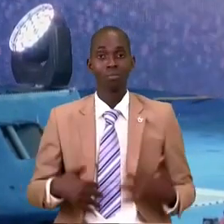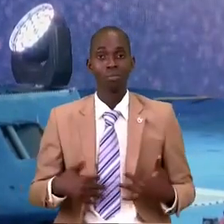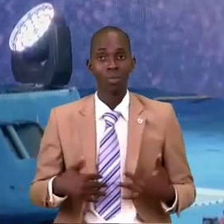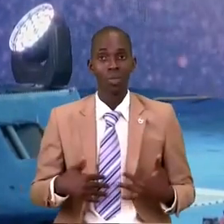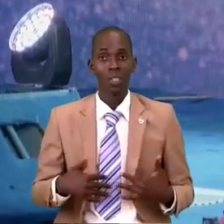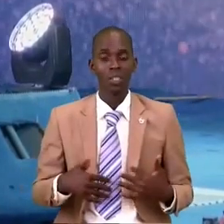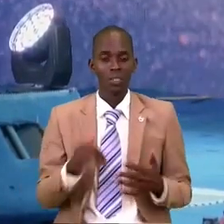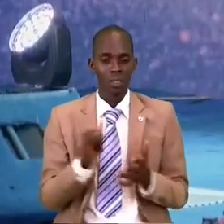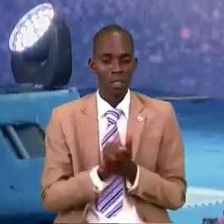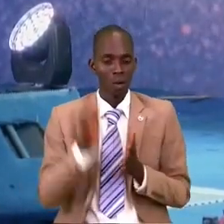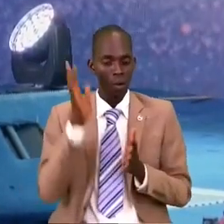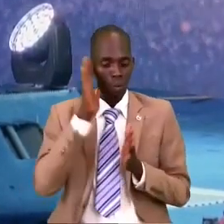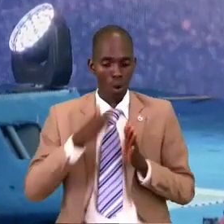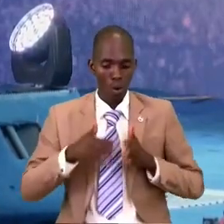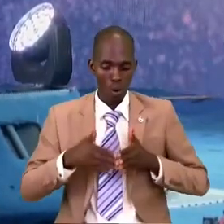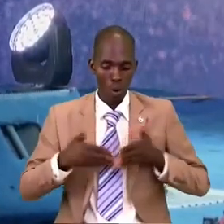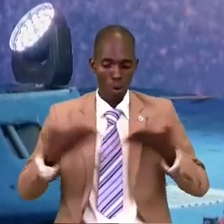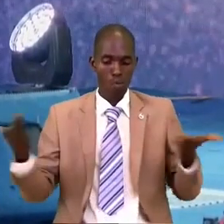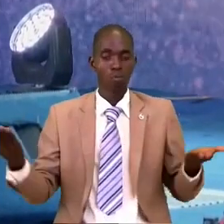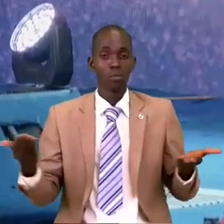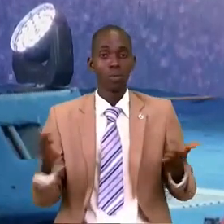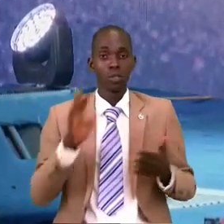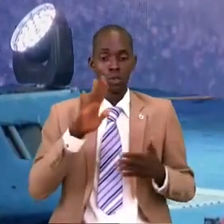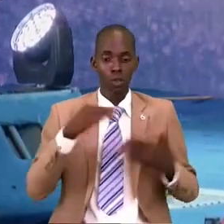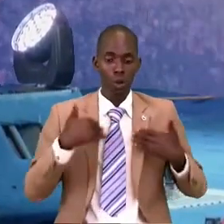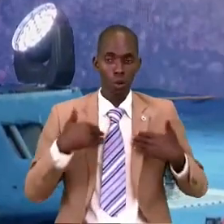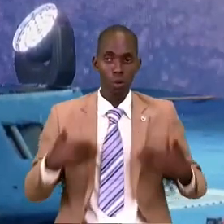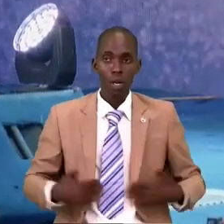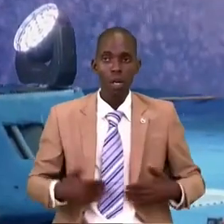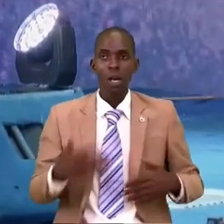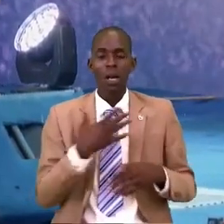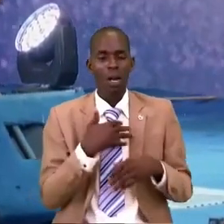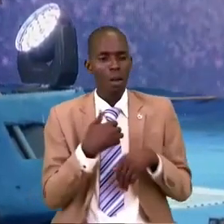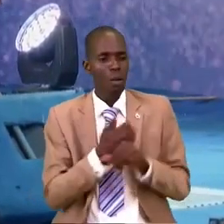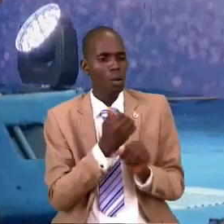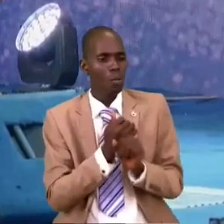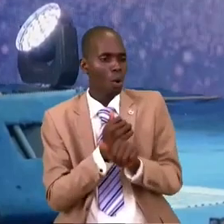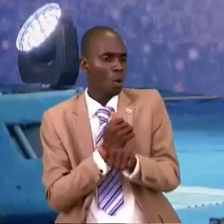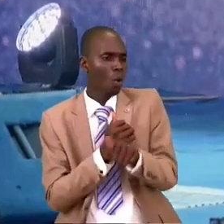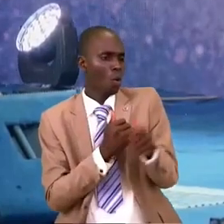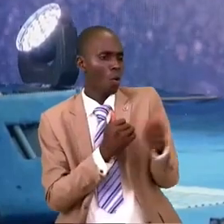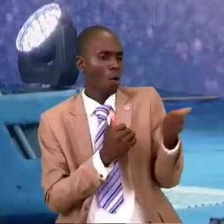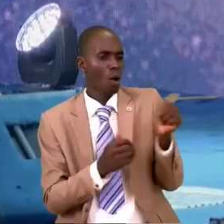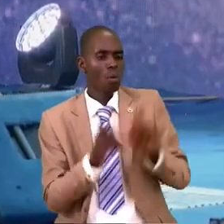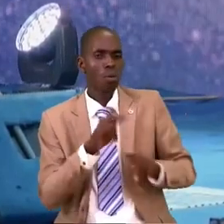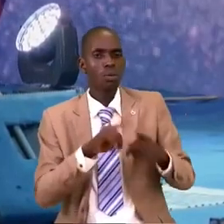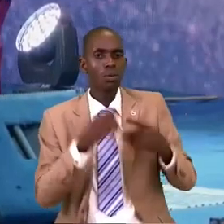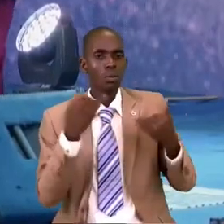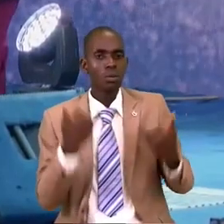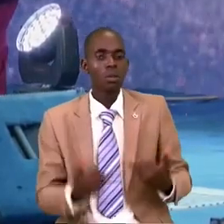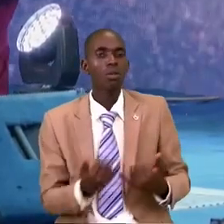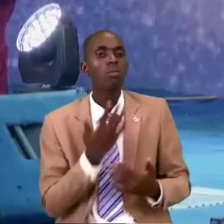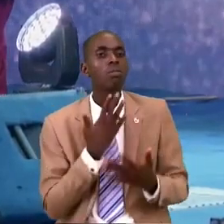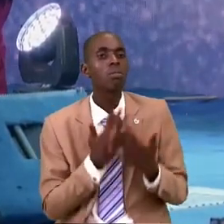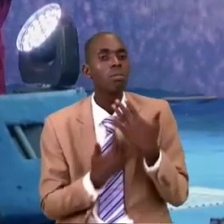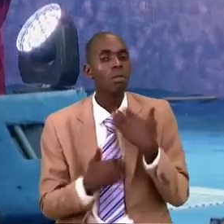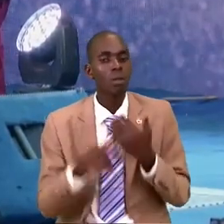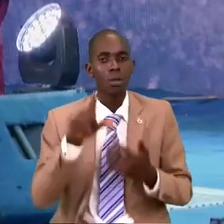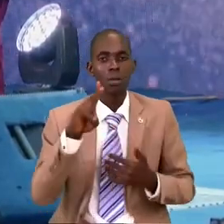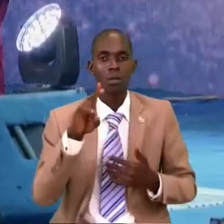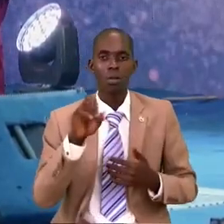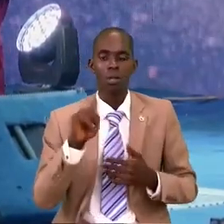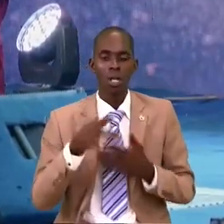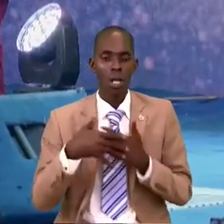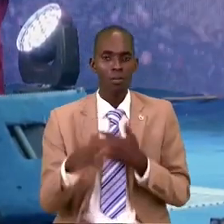you, the dress I used to wear, I wear that no more. The lies I used to